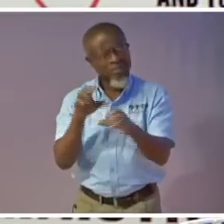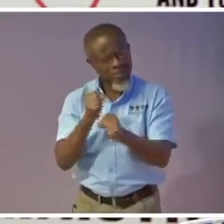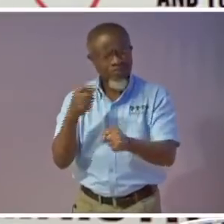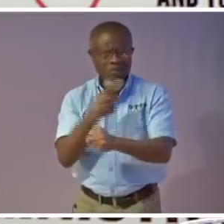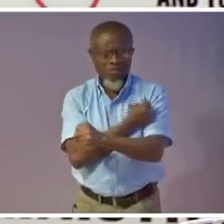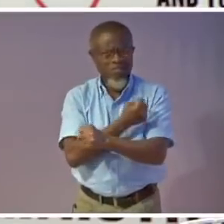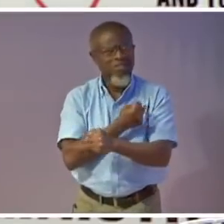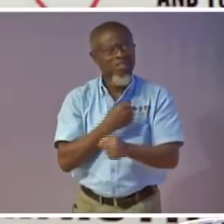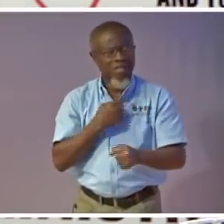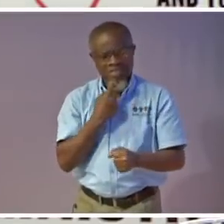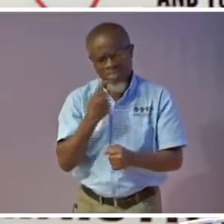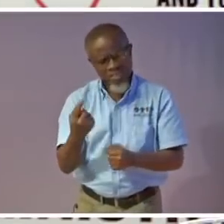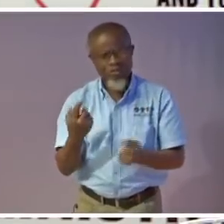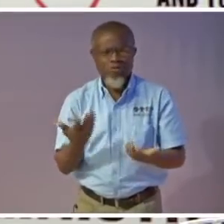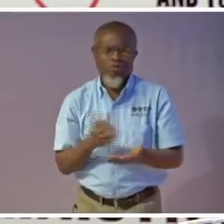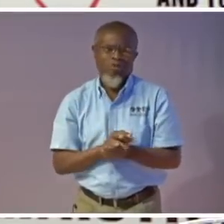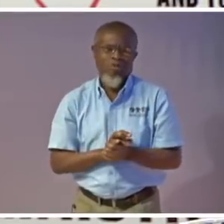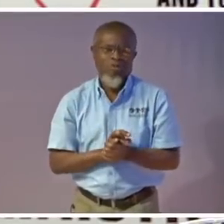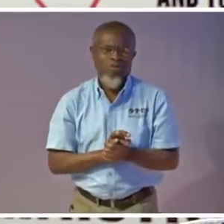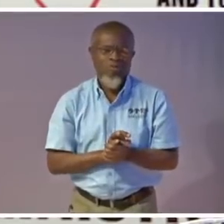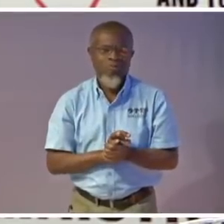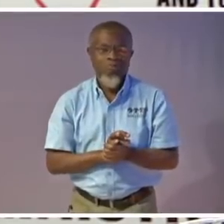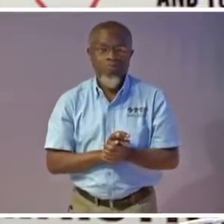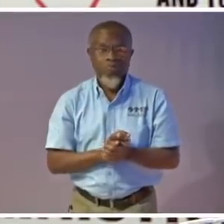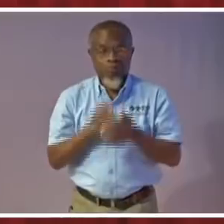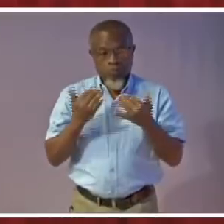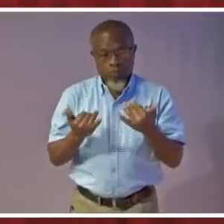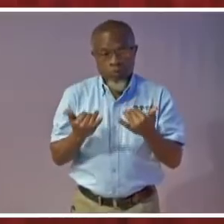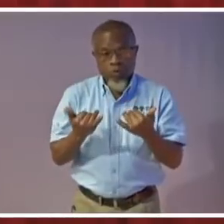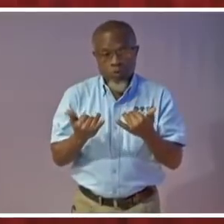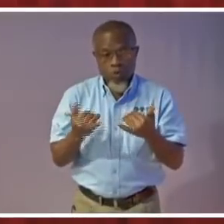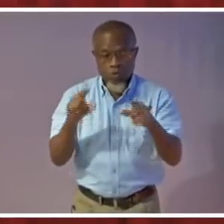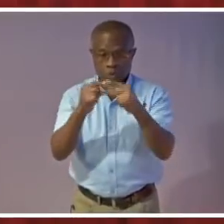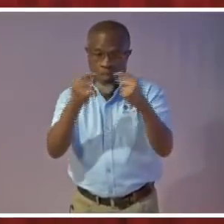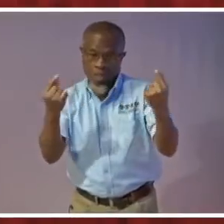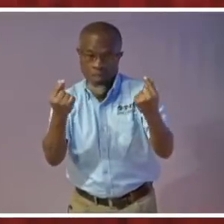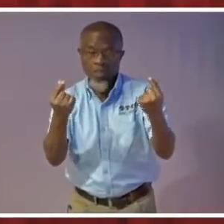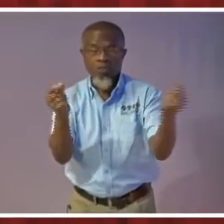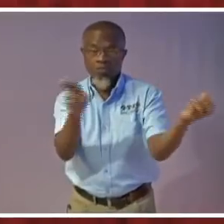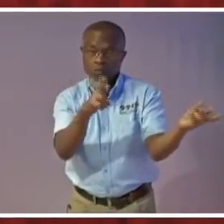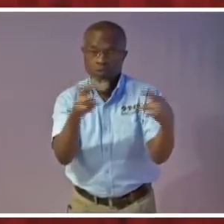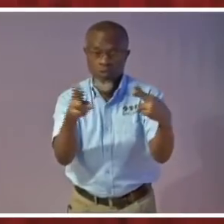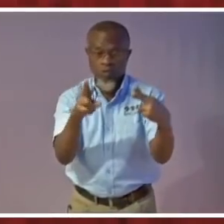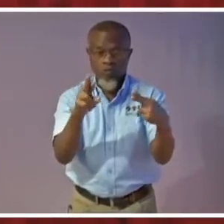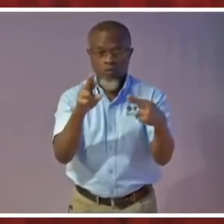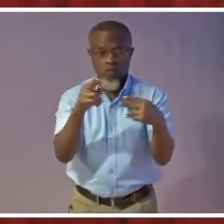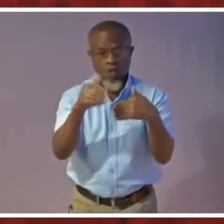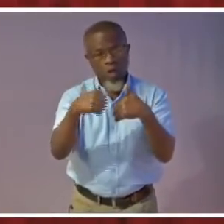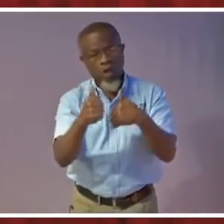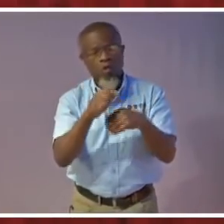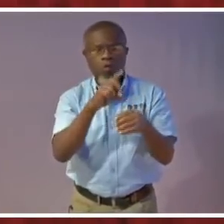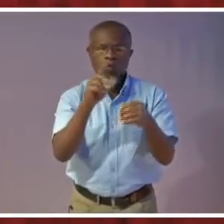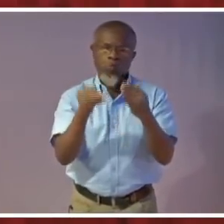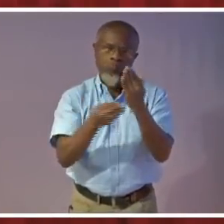you. Thank you, Minister. We now go to Guardian Media Limited for your follow-up question.